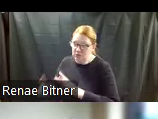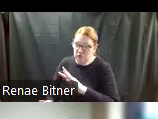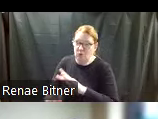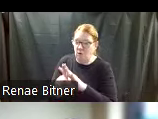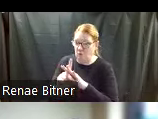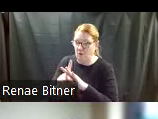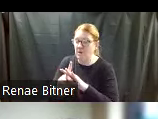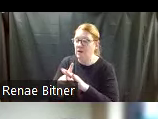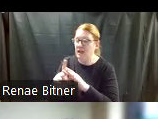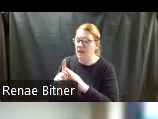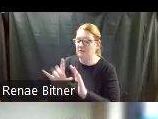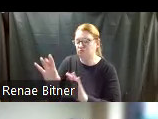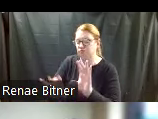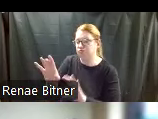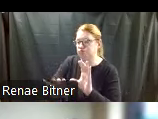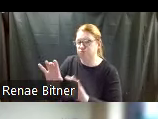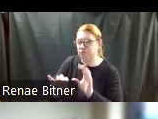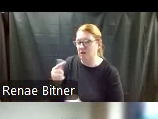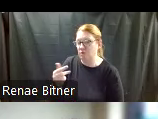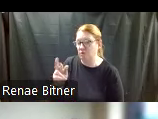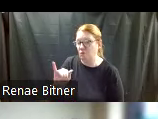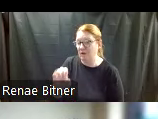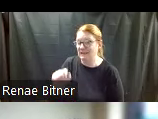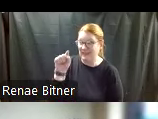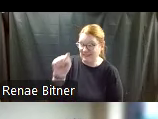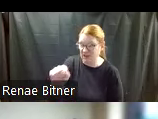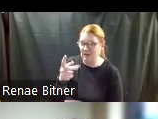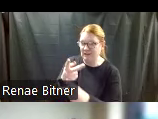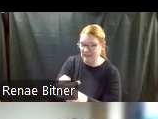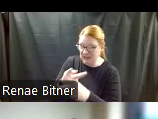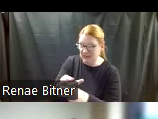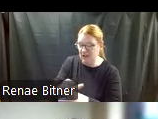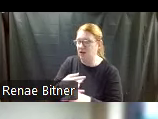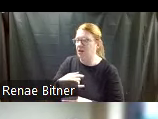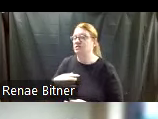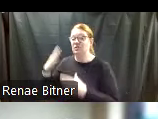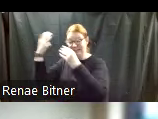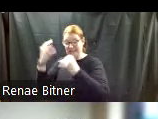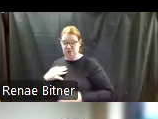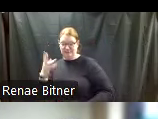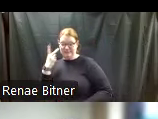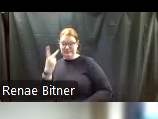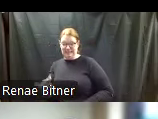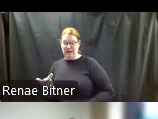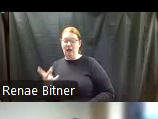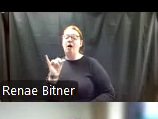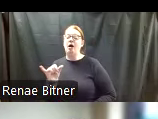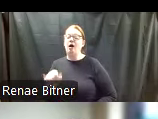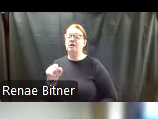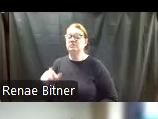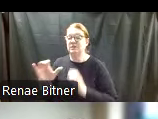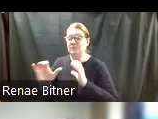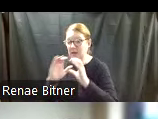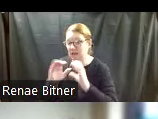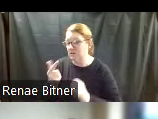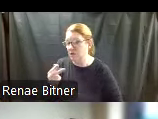at her daycare, which was really nice. It kind of showed the teachers how she would communicate with Grace.